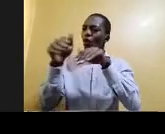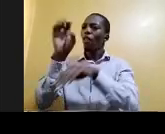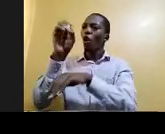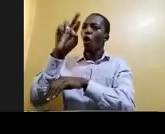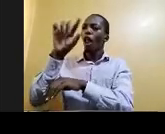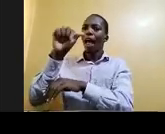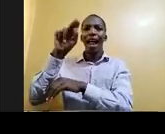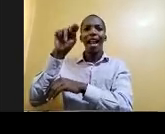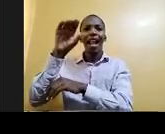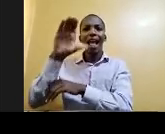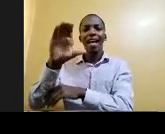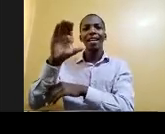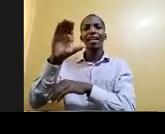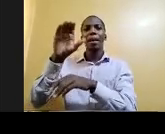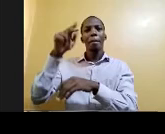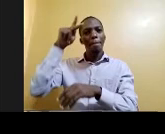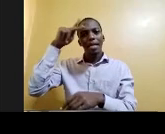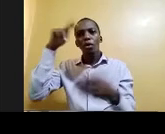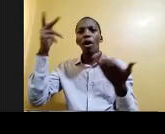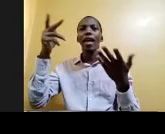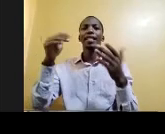the outcome is equivalent.